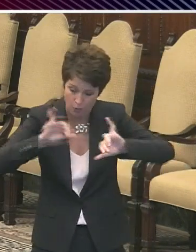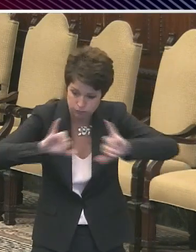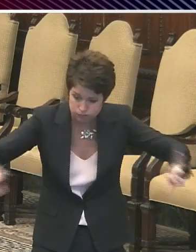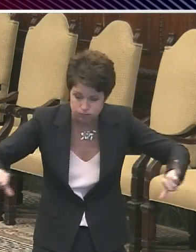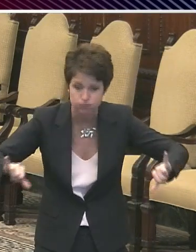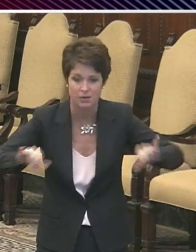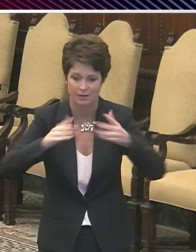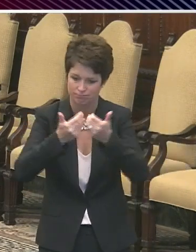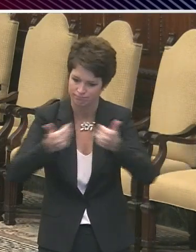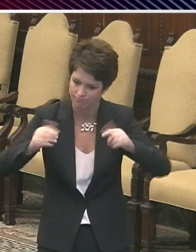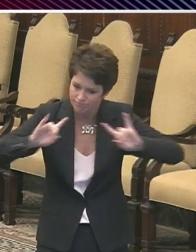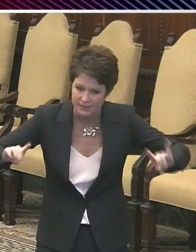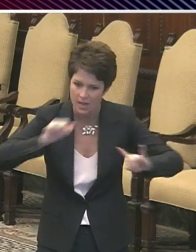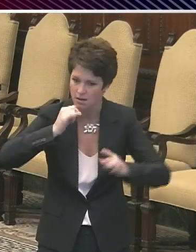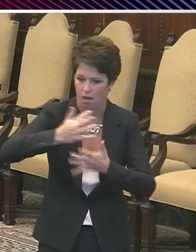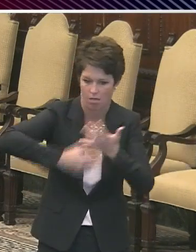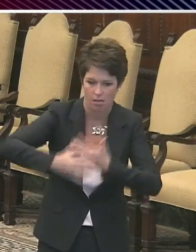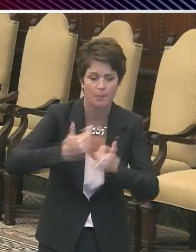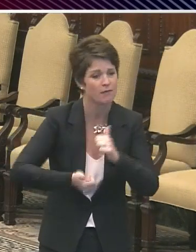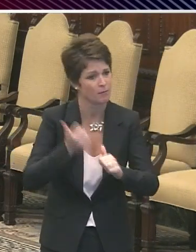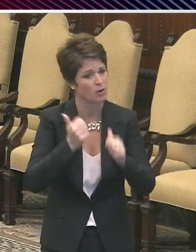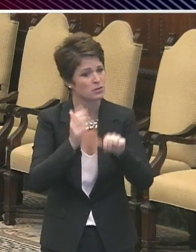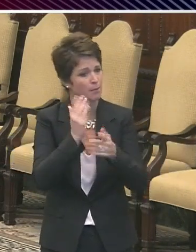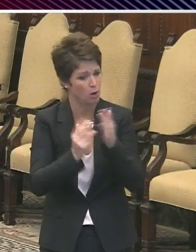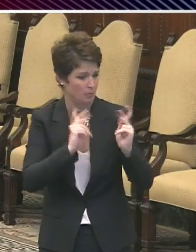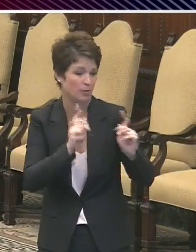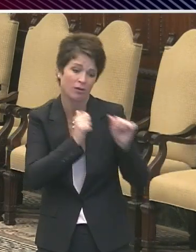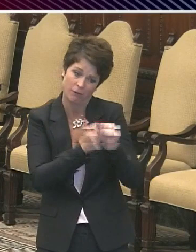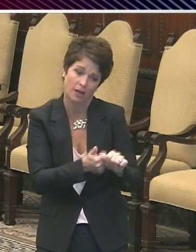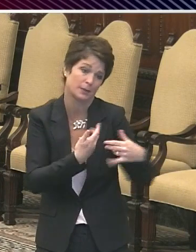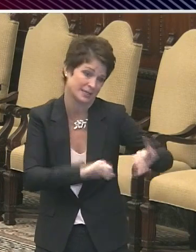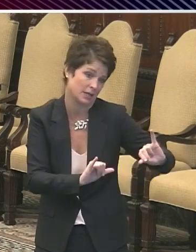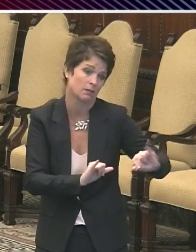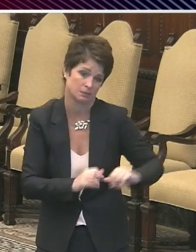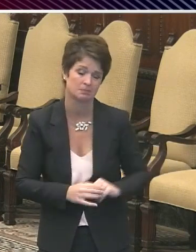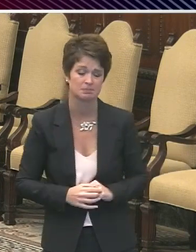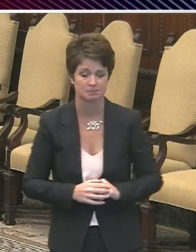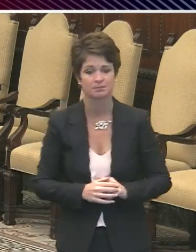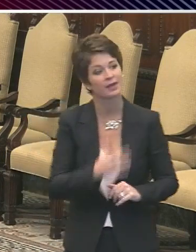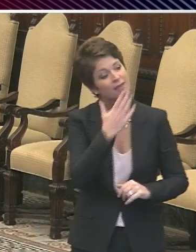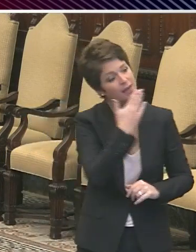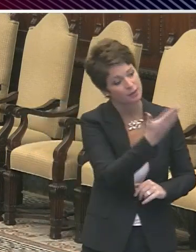most part, they're doing the right thing. All right. Thank you.